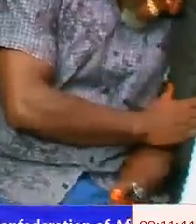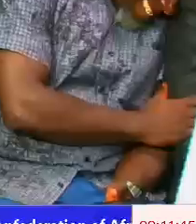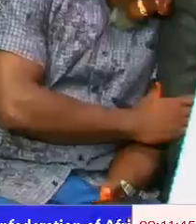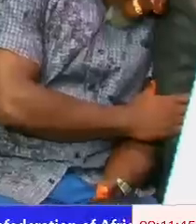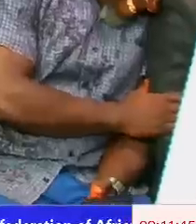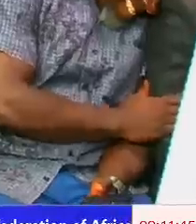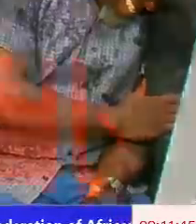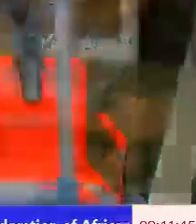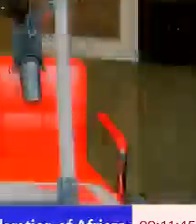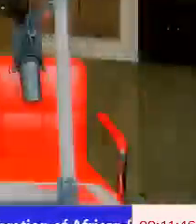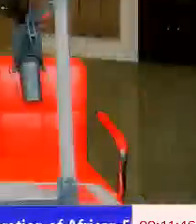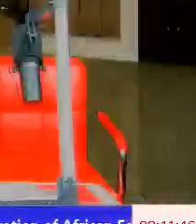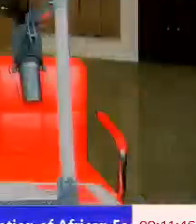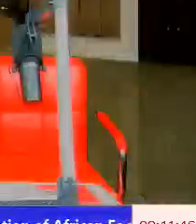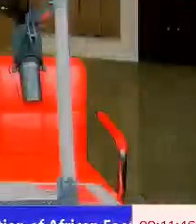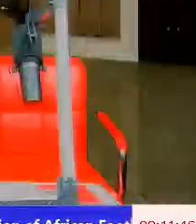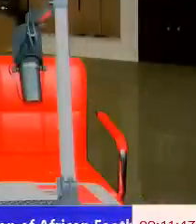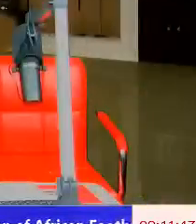Your call is being